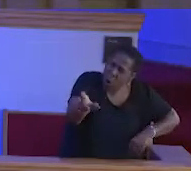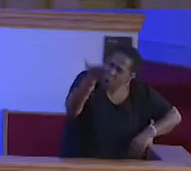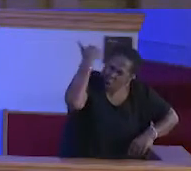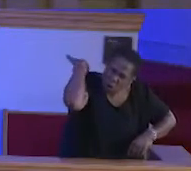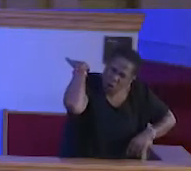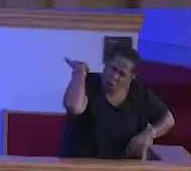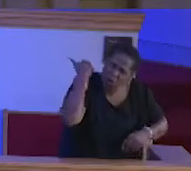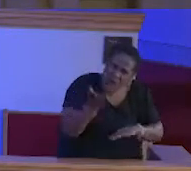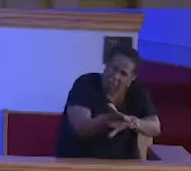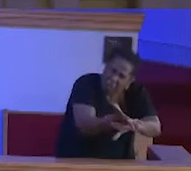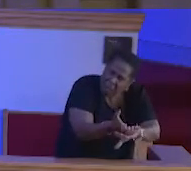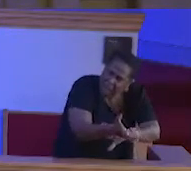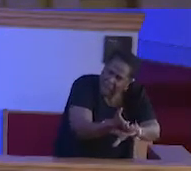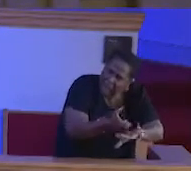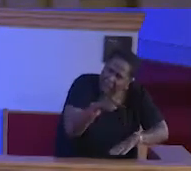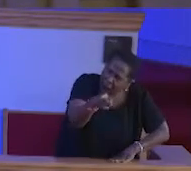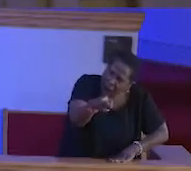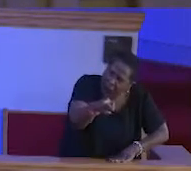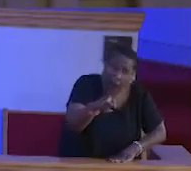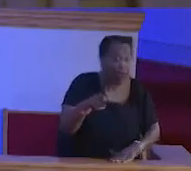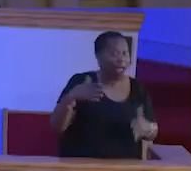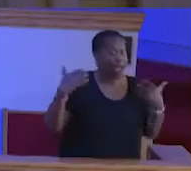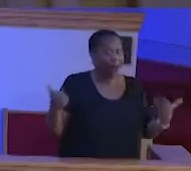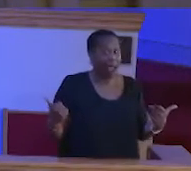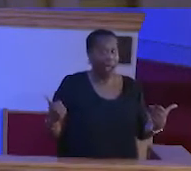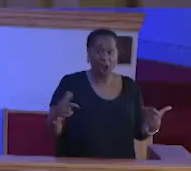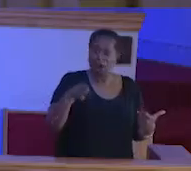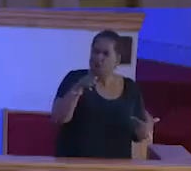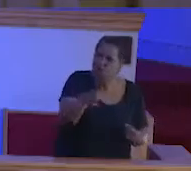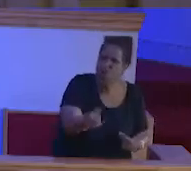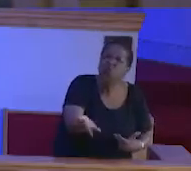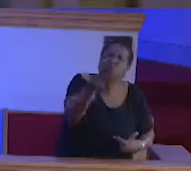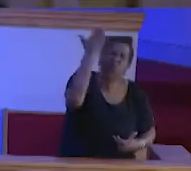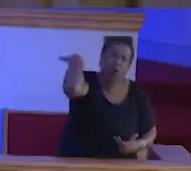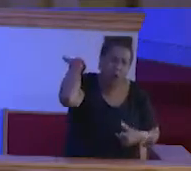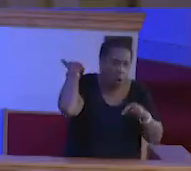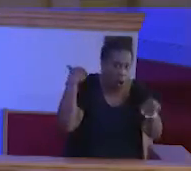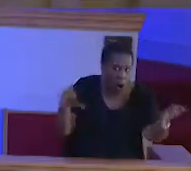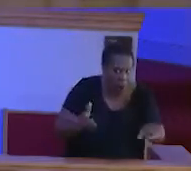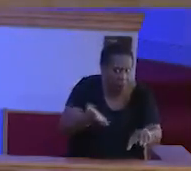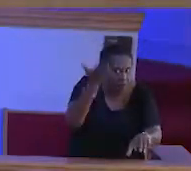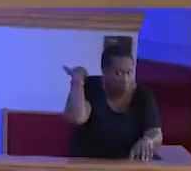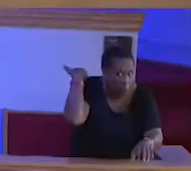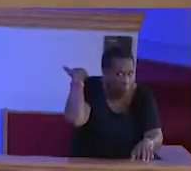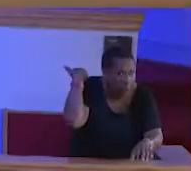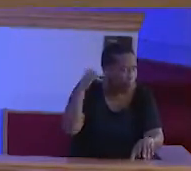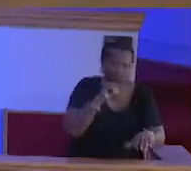to beg. Aren't you glad that somebody can say, you used to be?